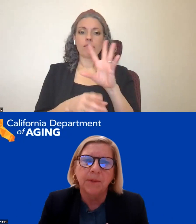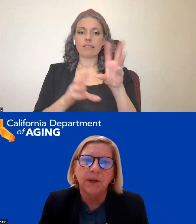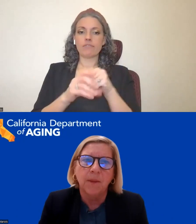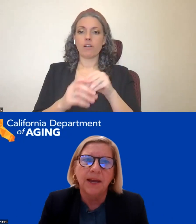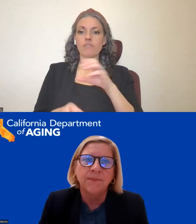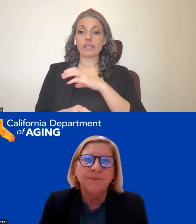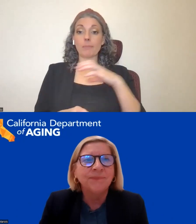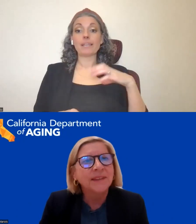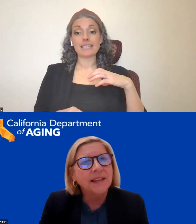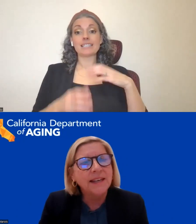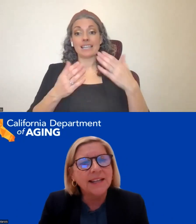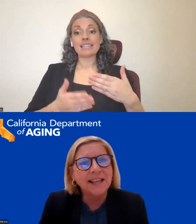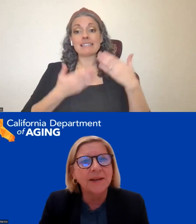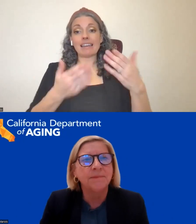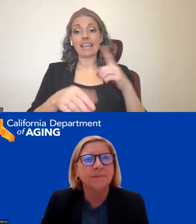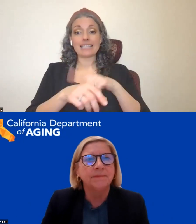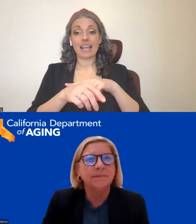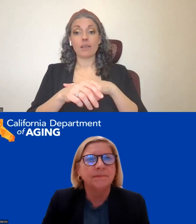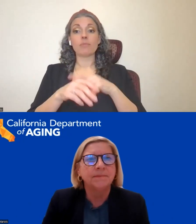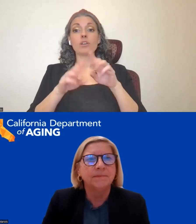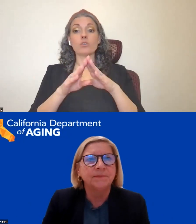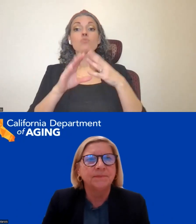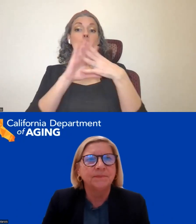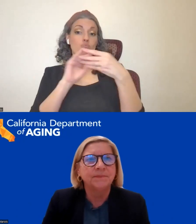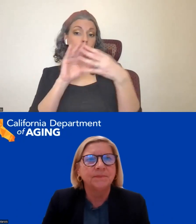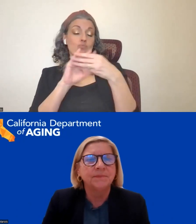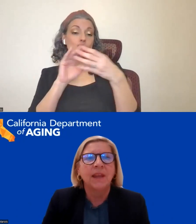to public comment. Next slide.